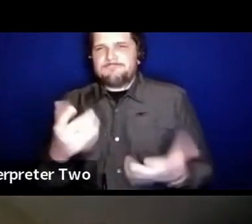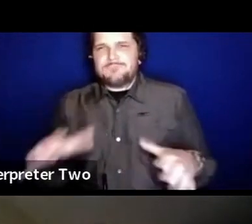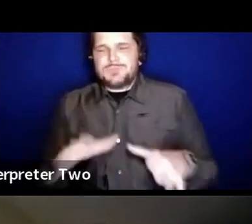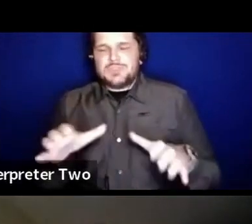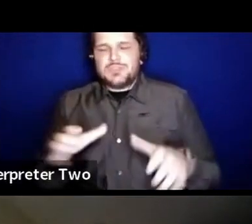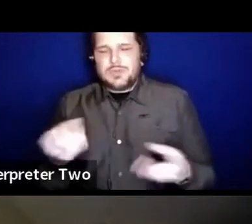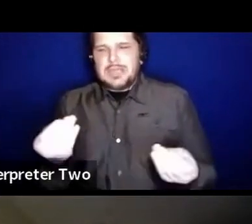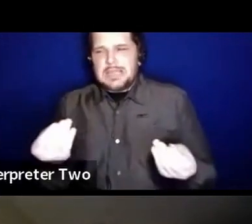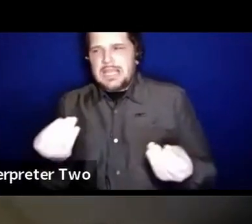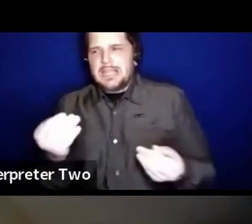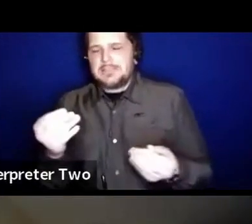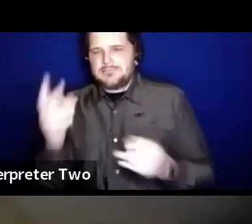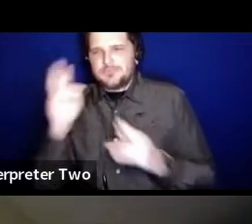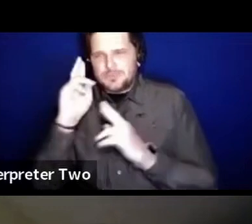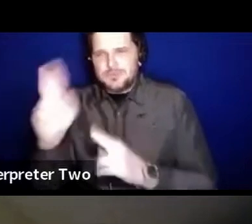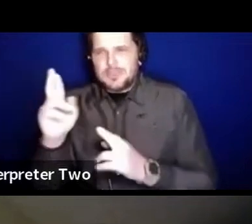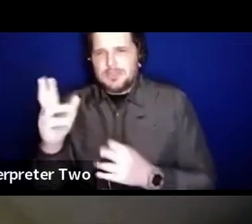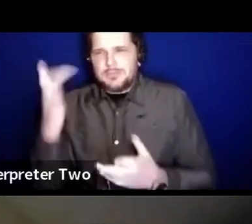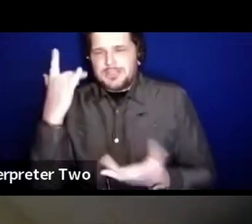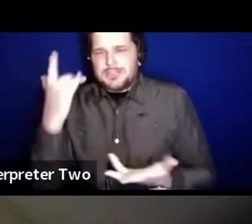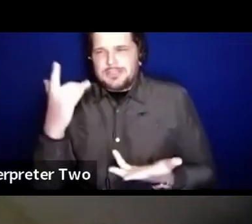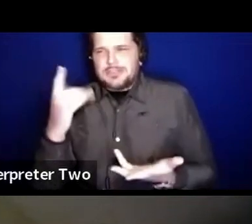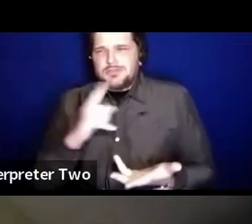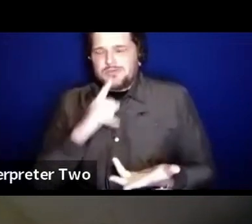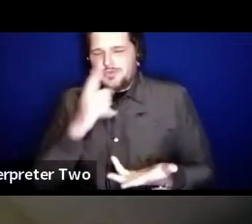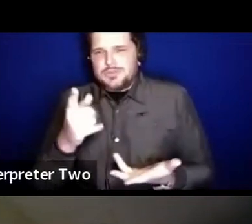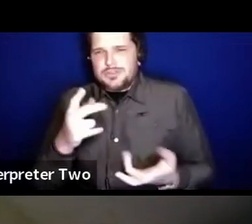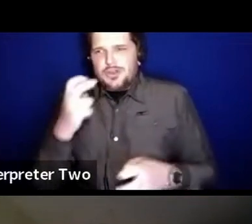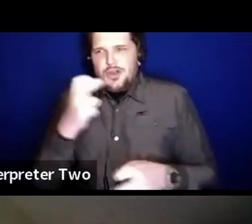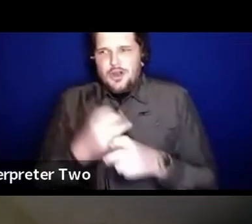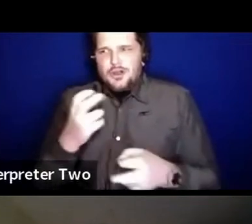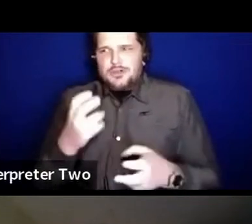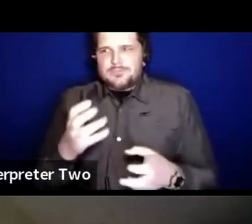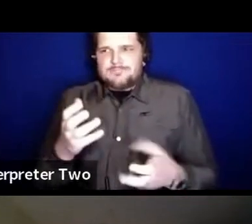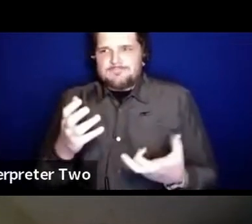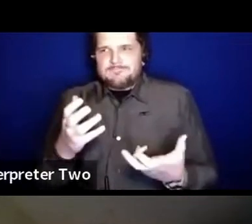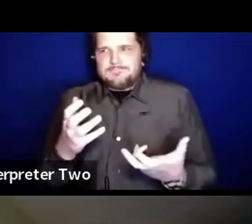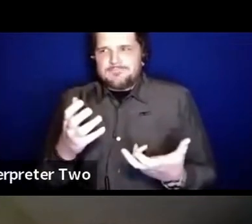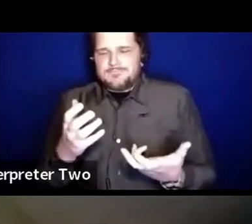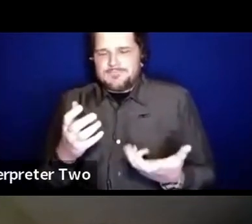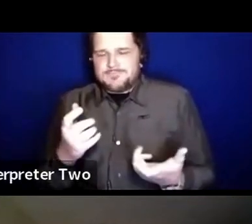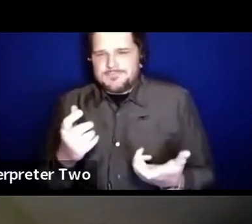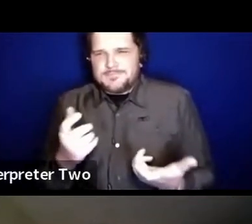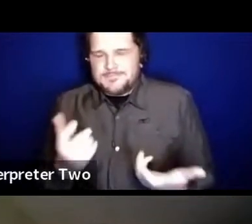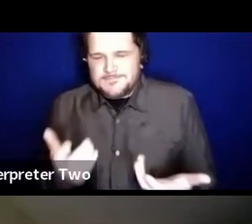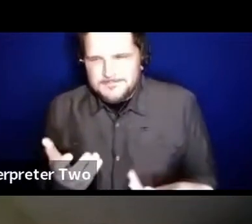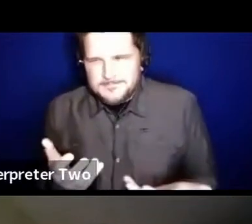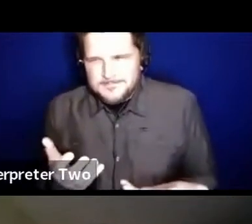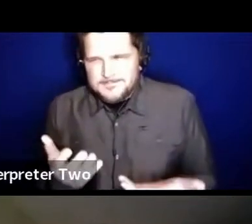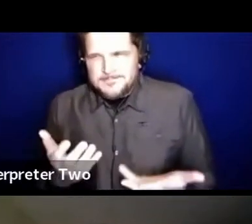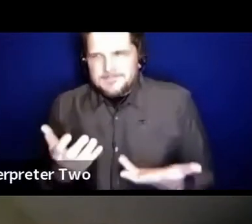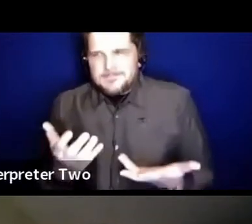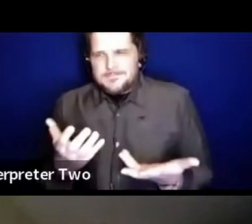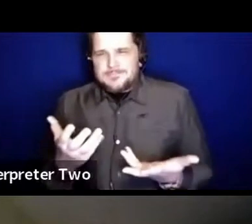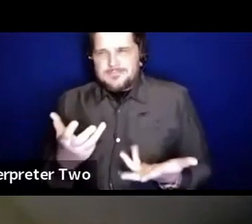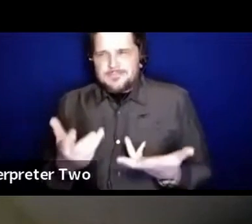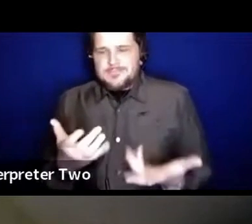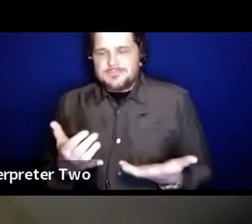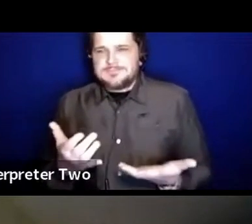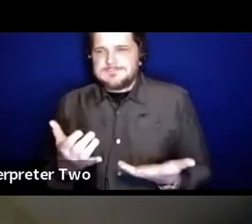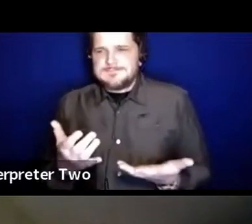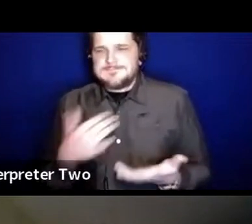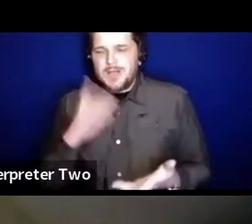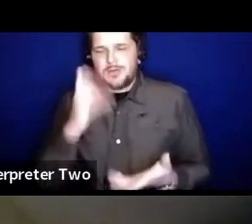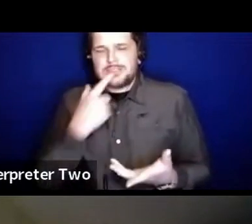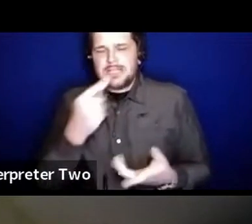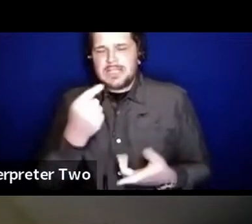conversations, because they can be really complex with how to situate that differently. So I'll say a little bit about how I like